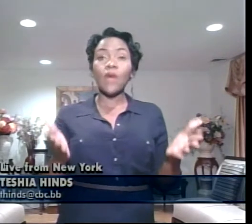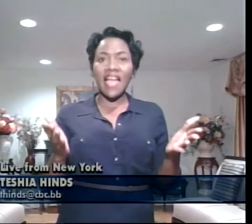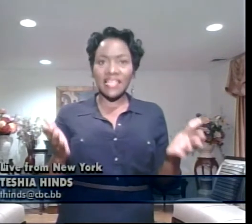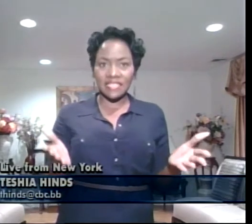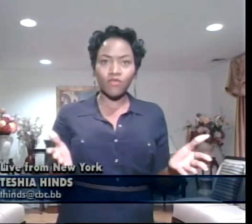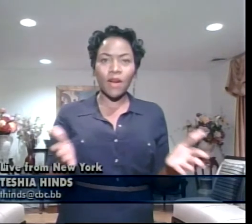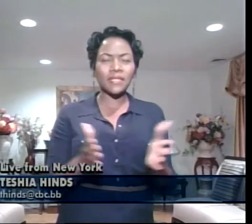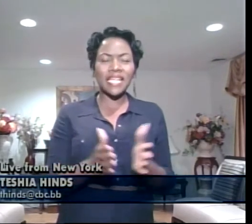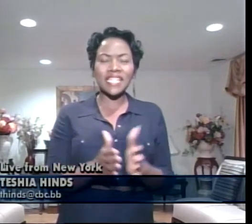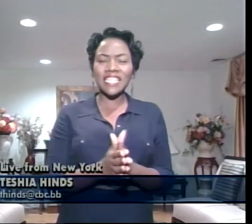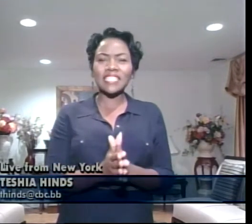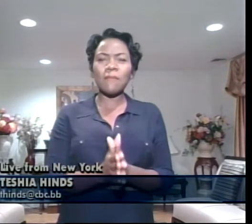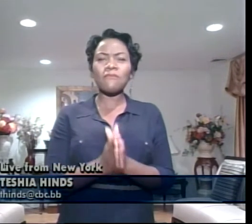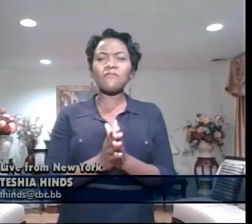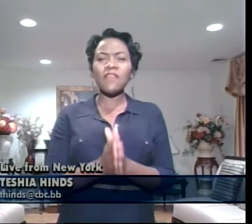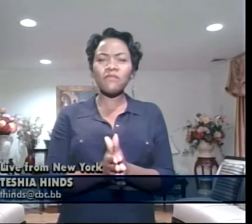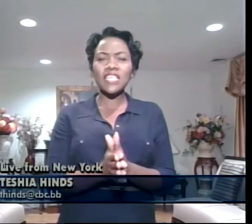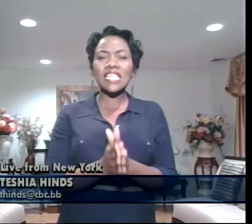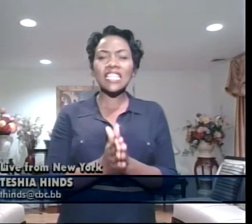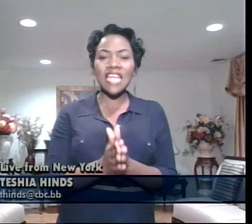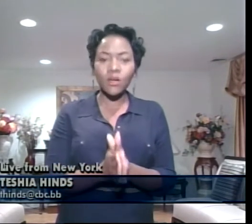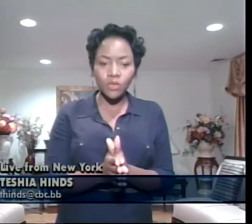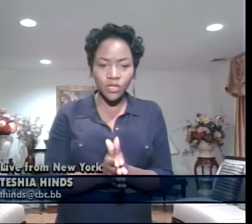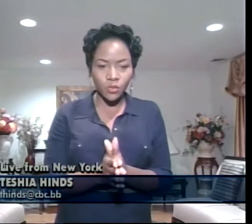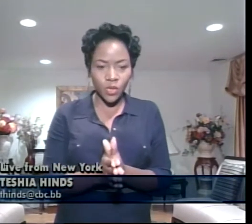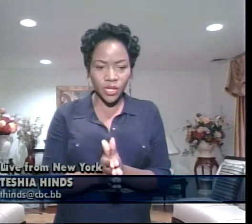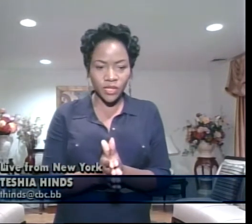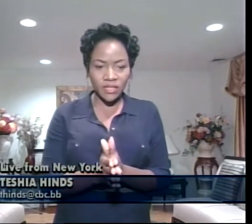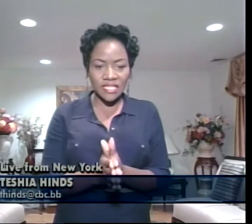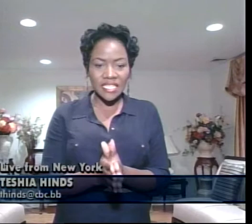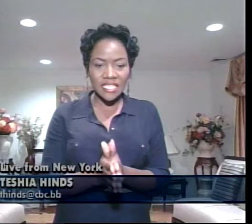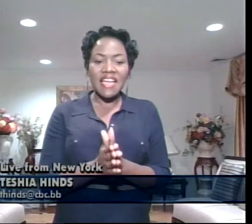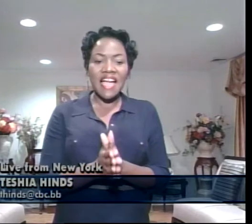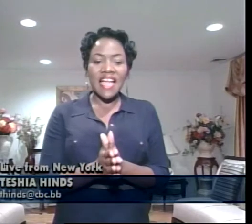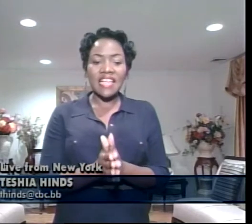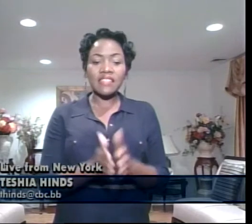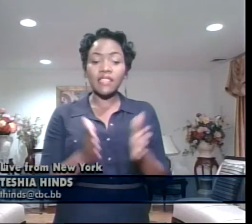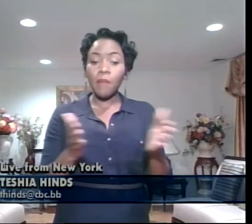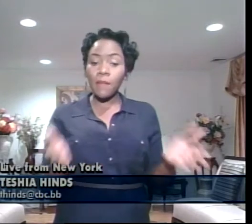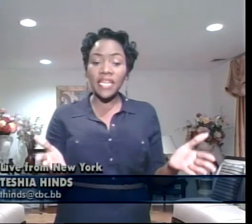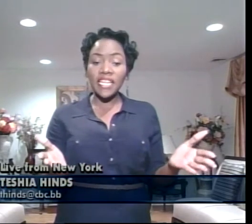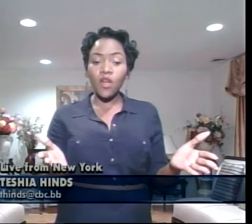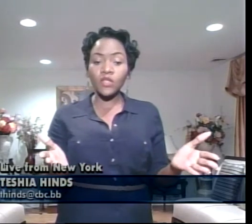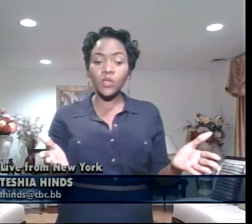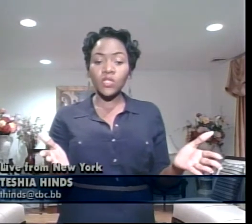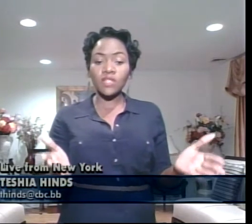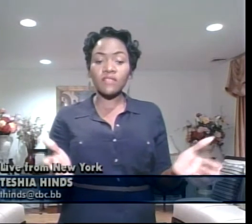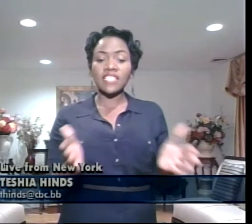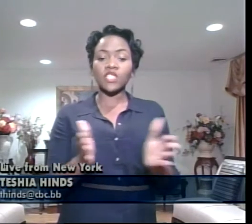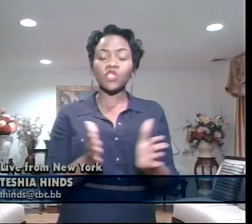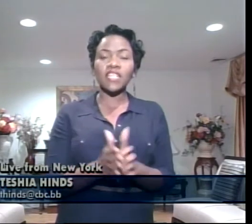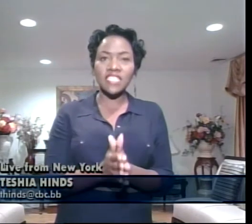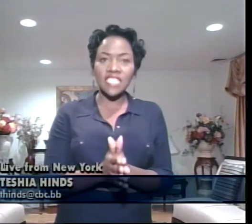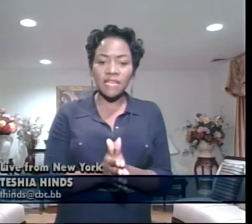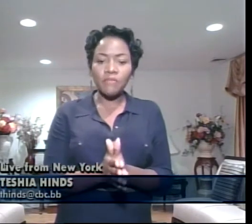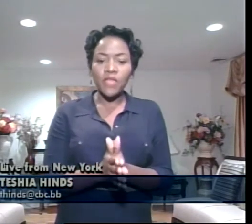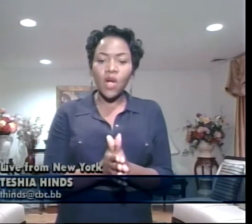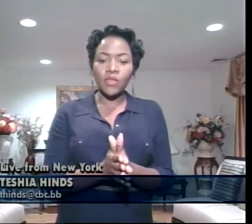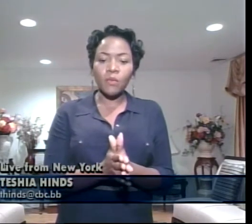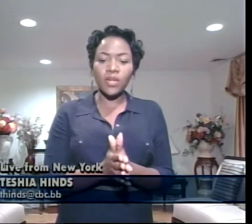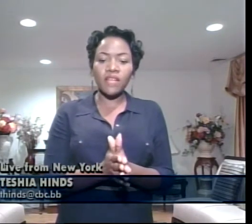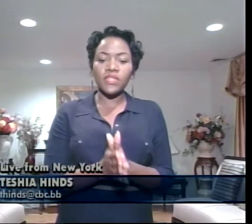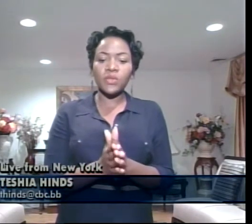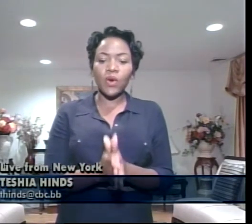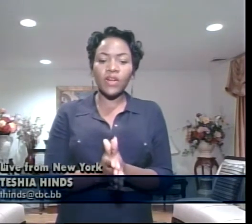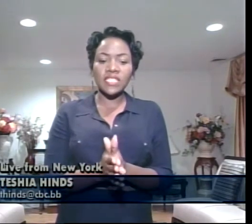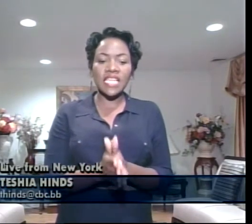the U.S., representing some 50,000 workers. And the Barbadian also serves as a trustee on